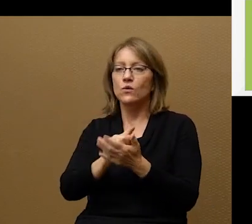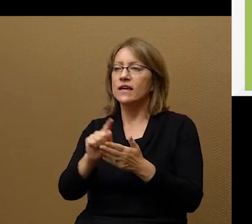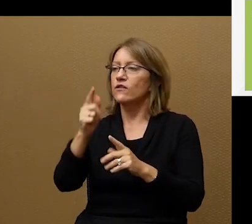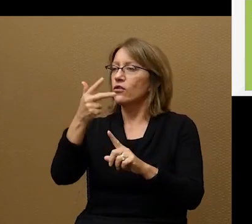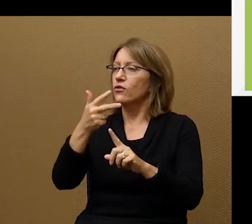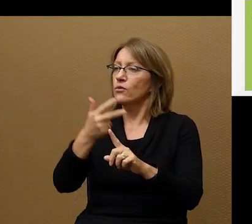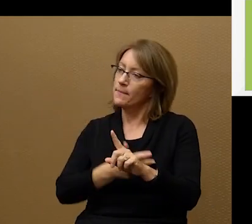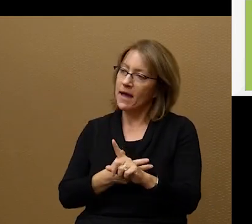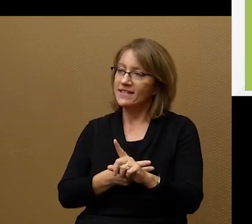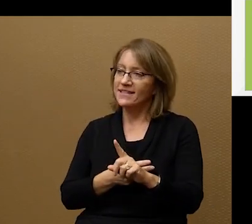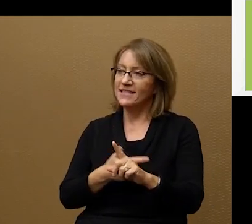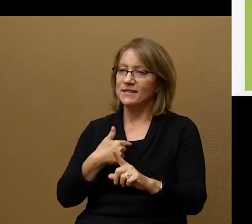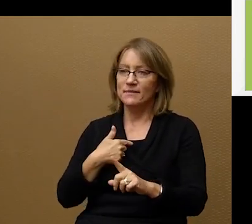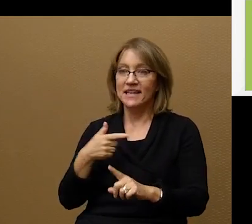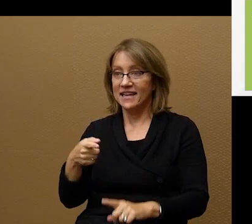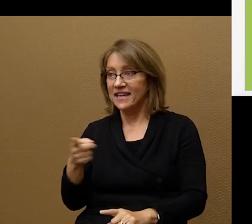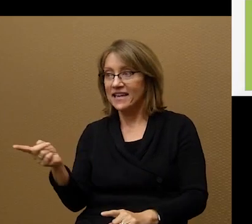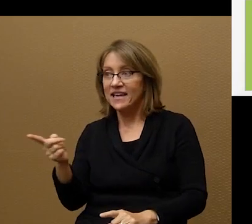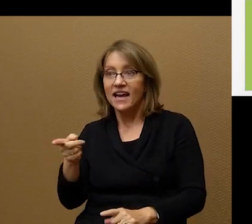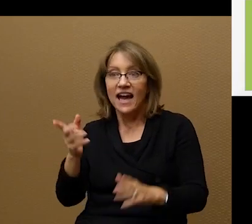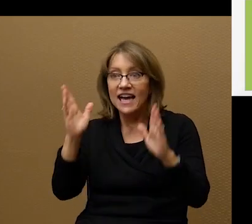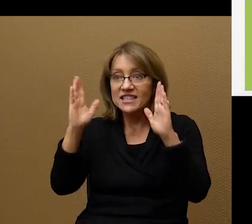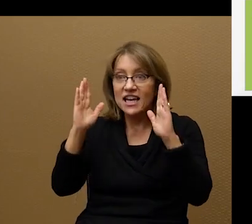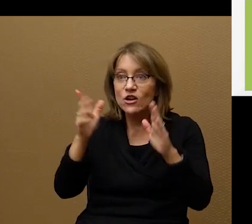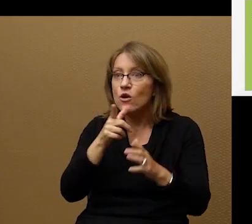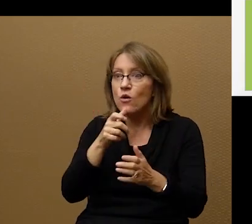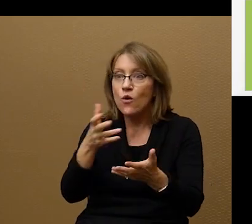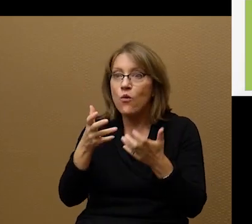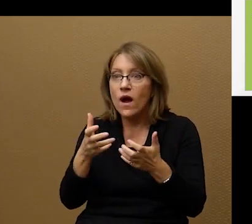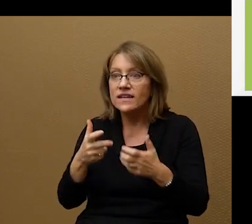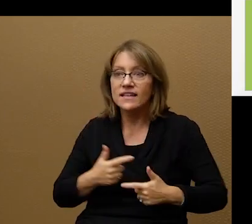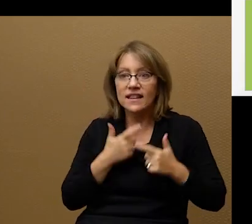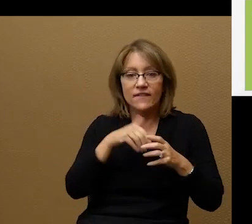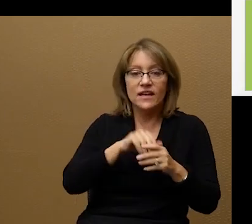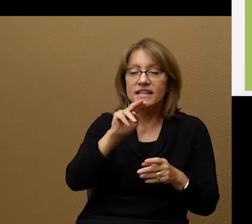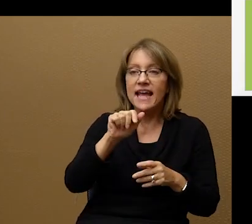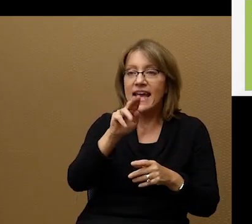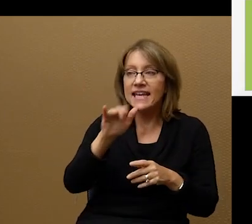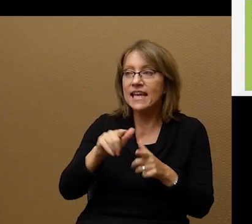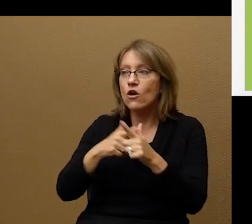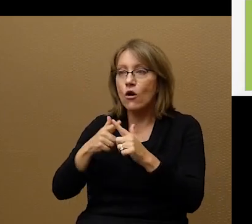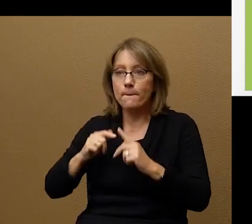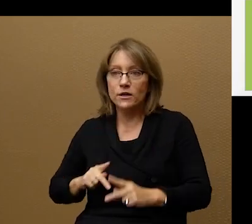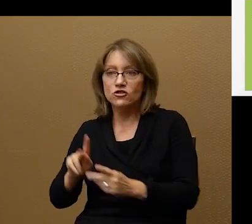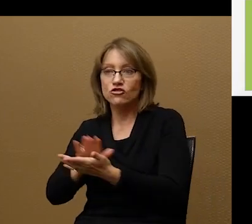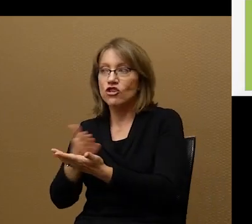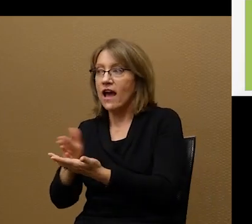months. How about attention? Who wants a live-in nanny or a personal chef?